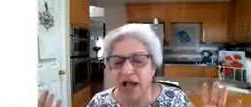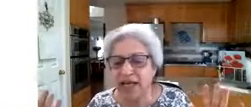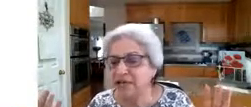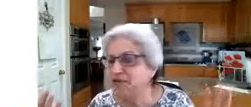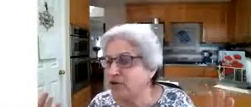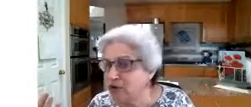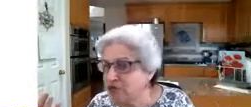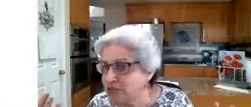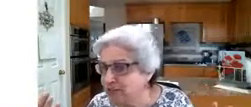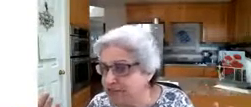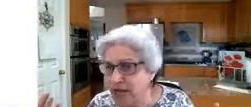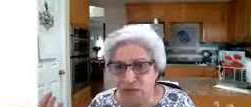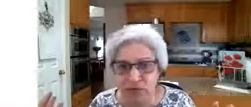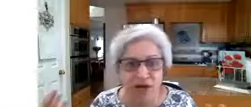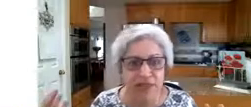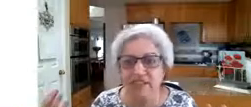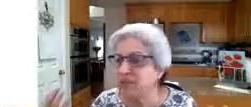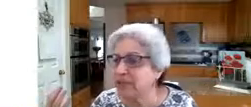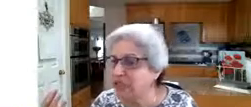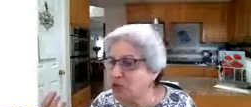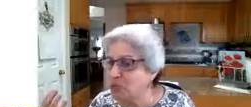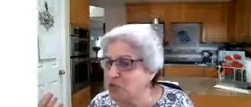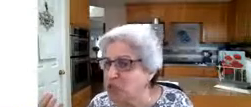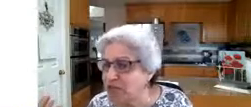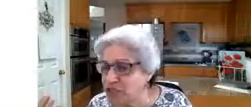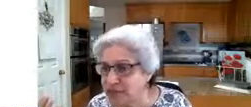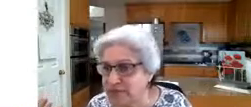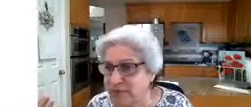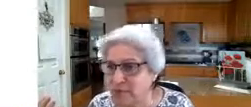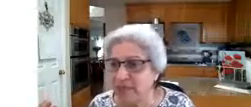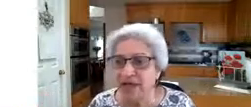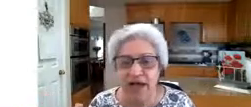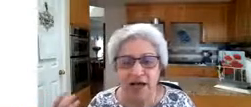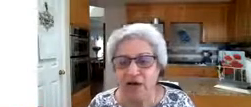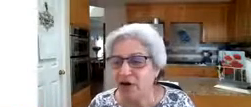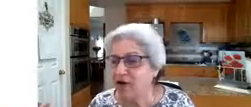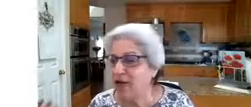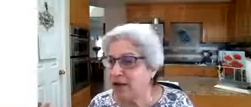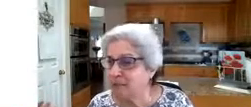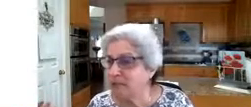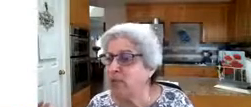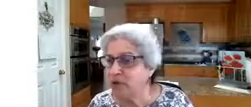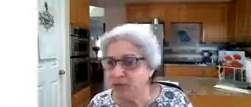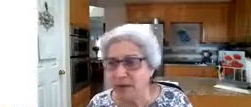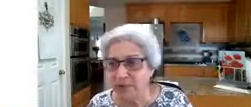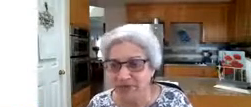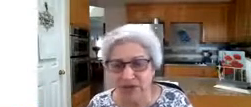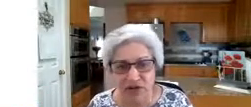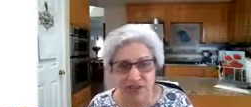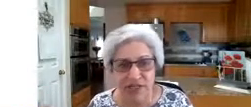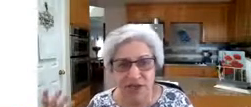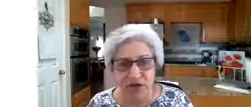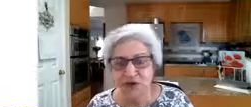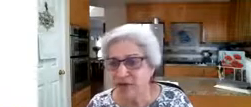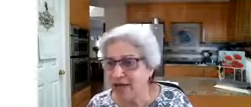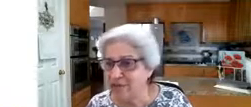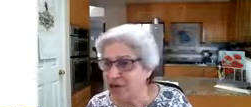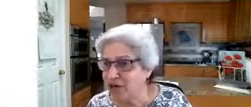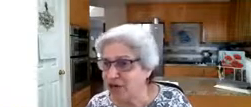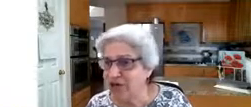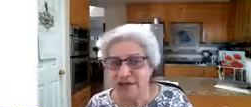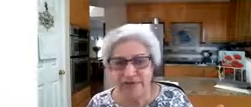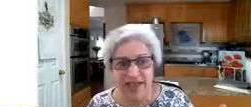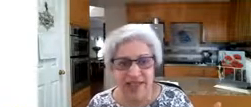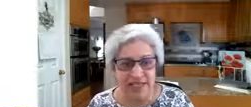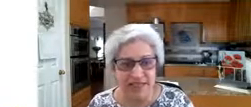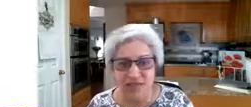A variety of photos, regardless of political persuasion, of some of our important public figures who've gotten